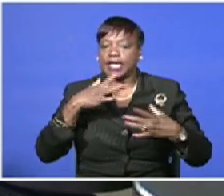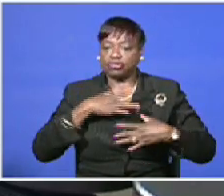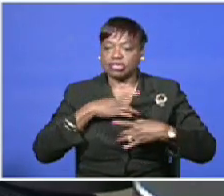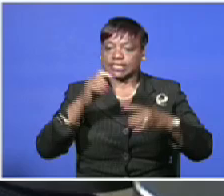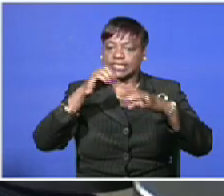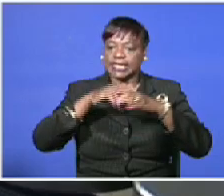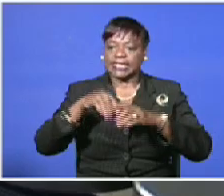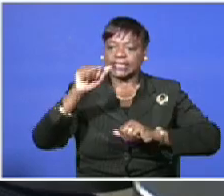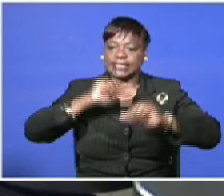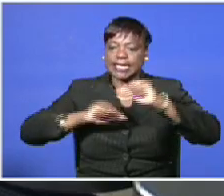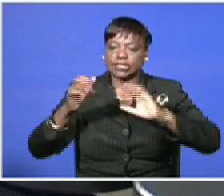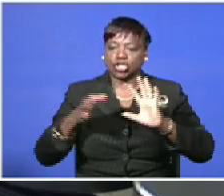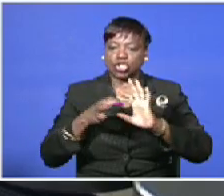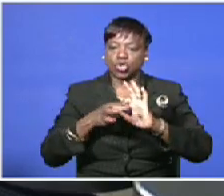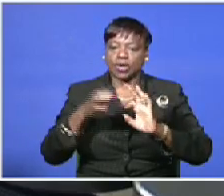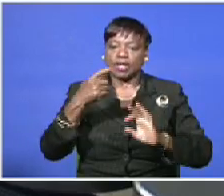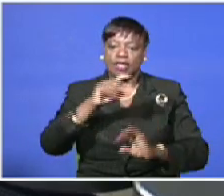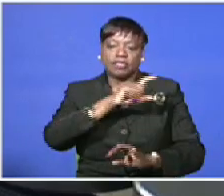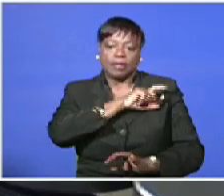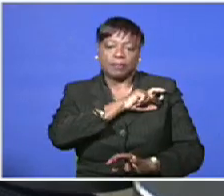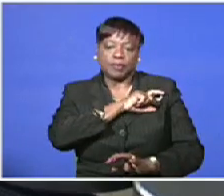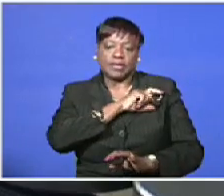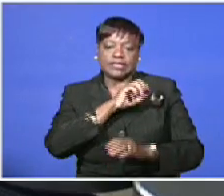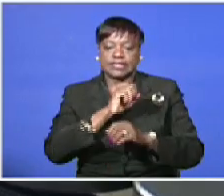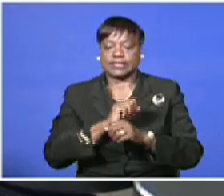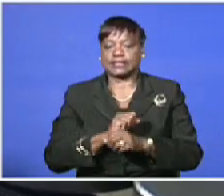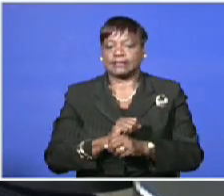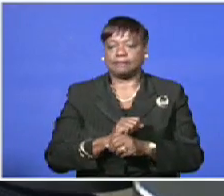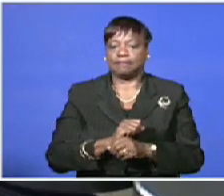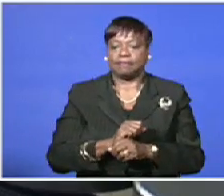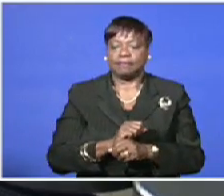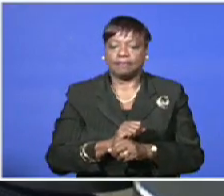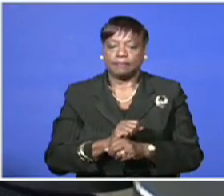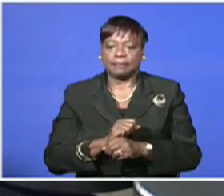to join the Royal Bahamas Police Force. For ZNS Network News, I'm DeAndre Williamson.